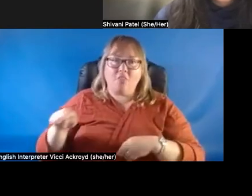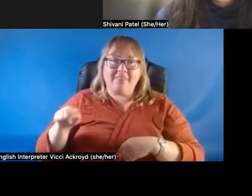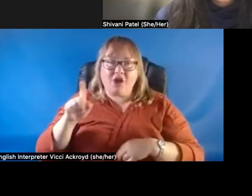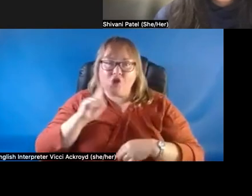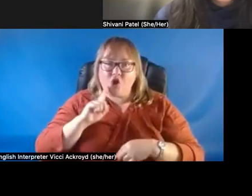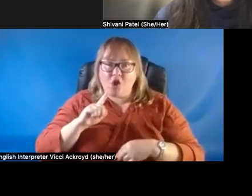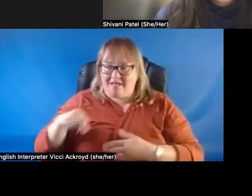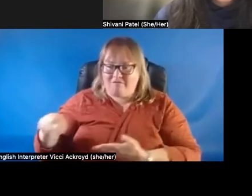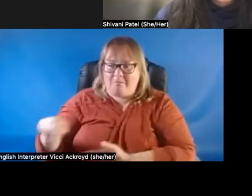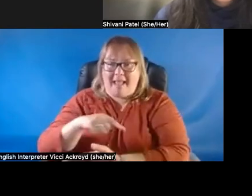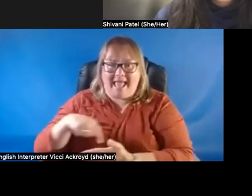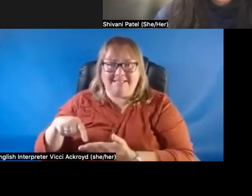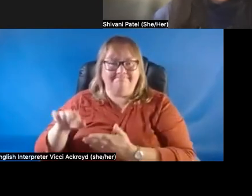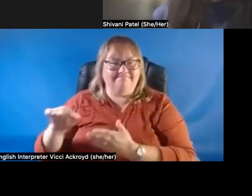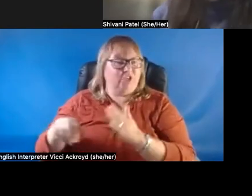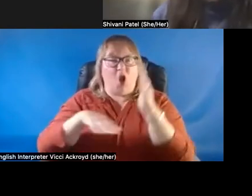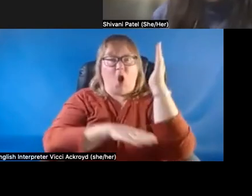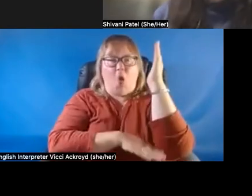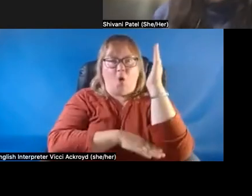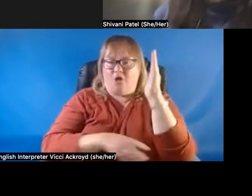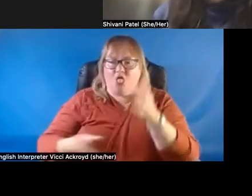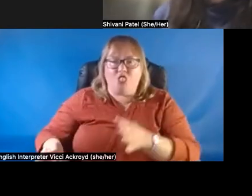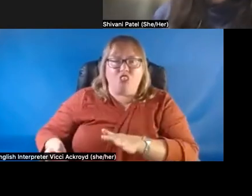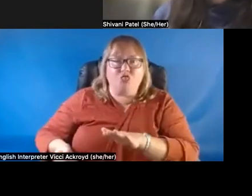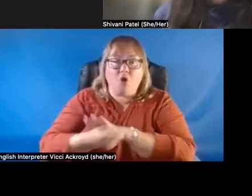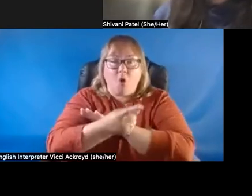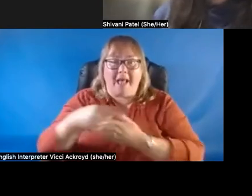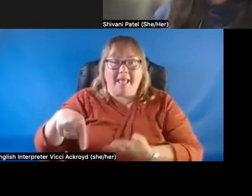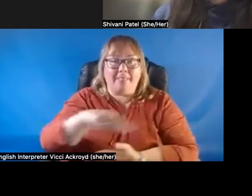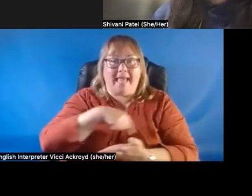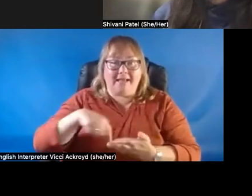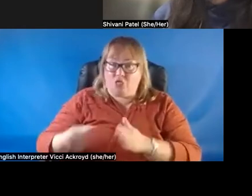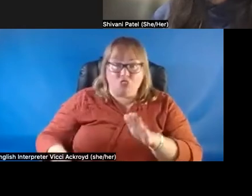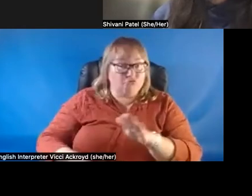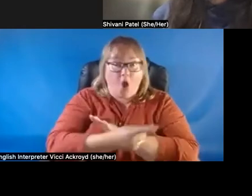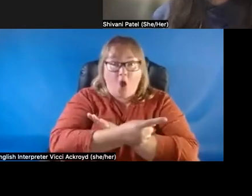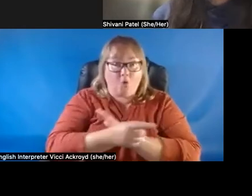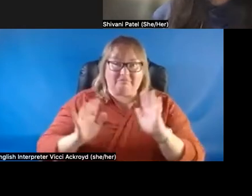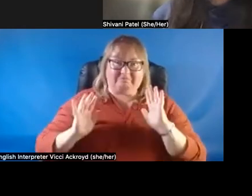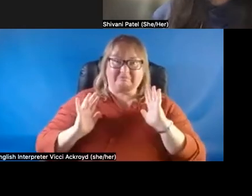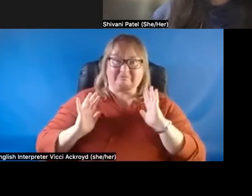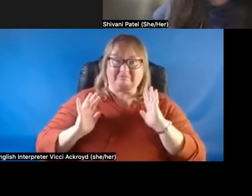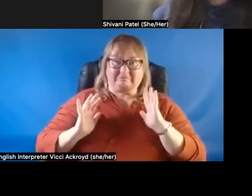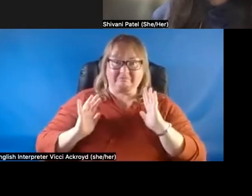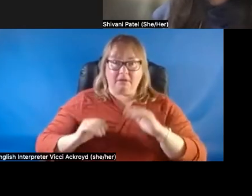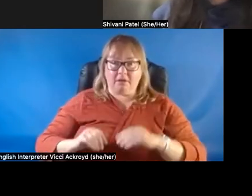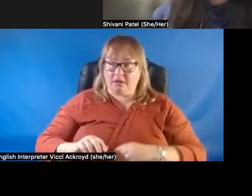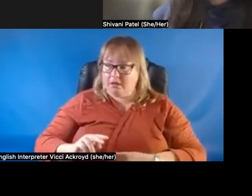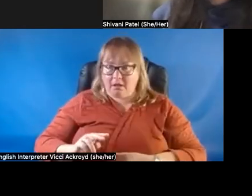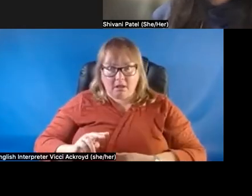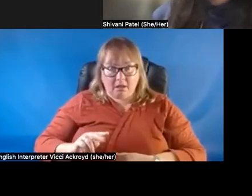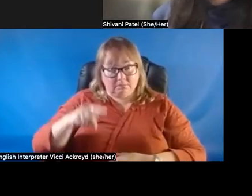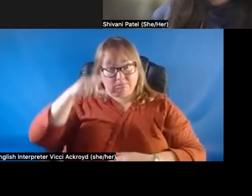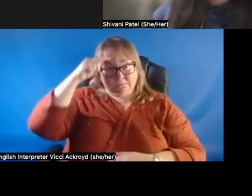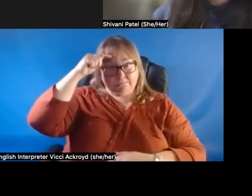of a lower caste, like throw it out. We don't want that. We don't want those sort of that kind of thing." And that stuck with me because I think that's just